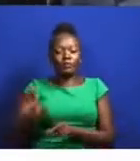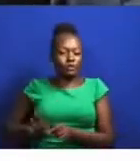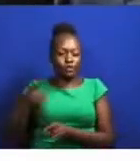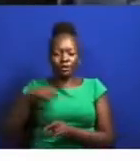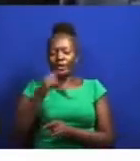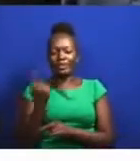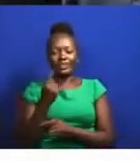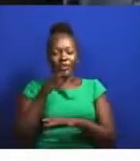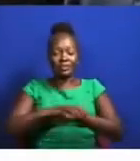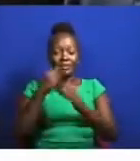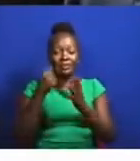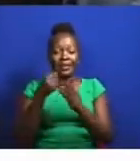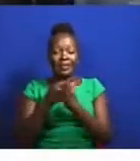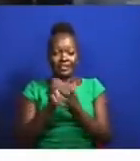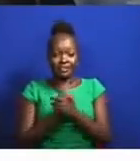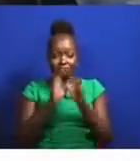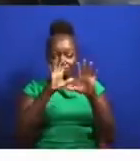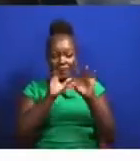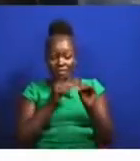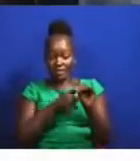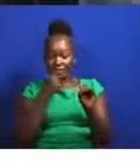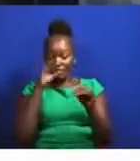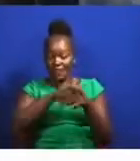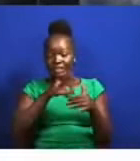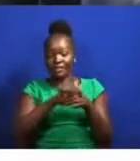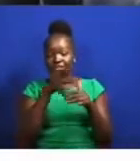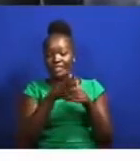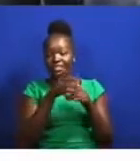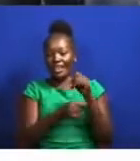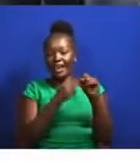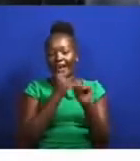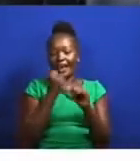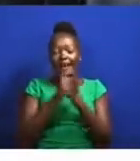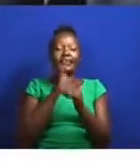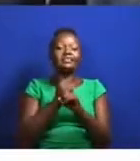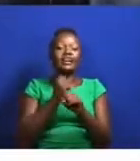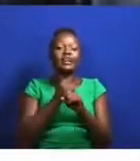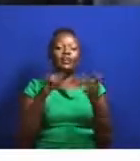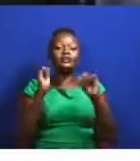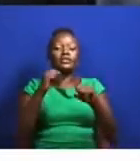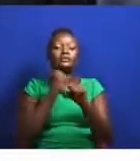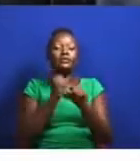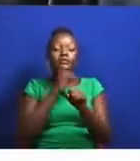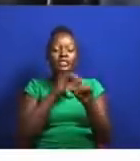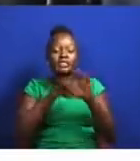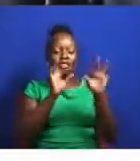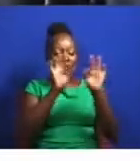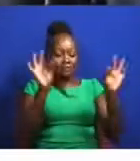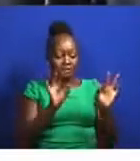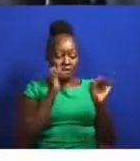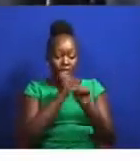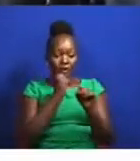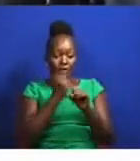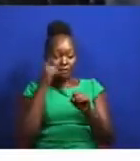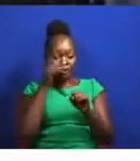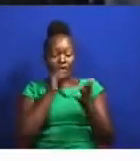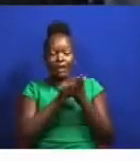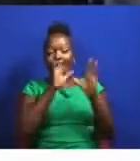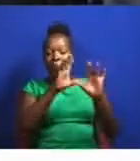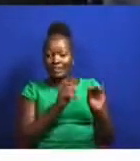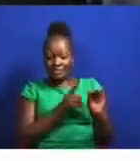the election budget this year, and we've done what we can within the framework of that budget, although we